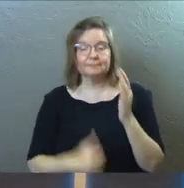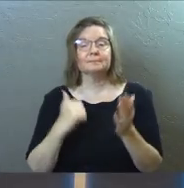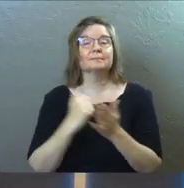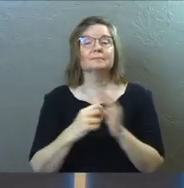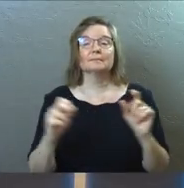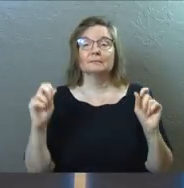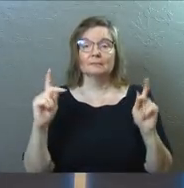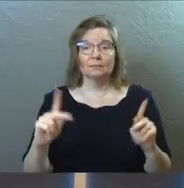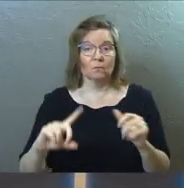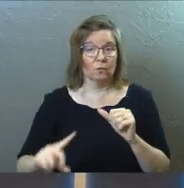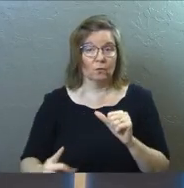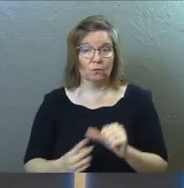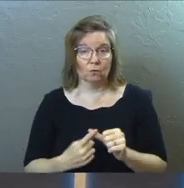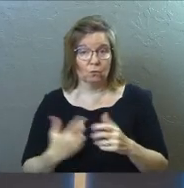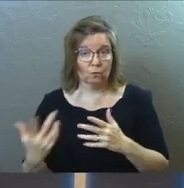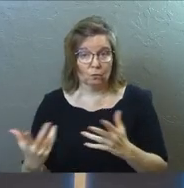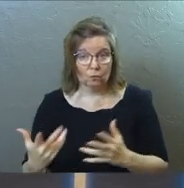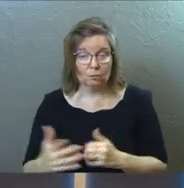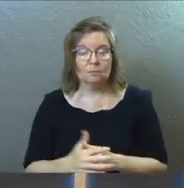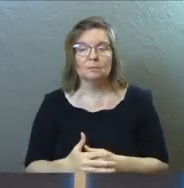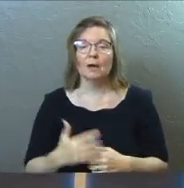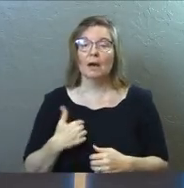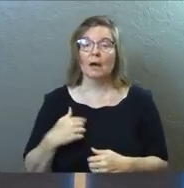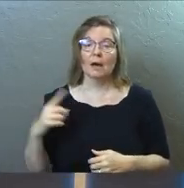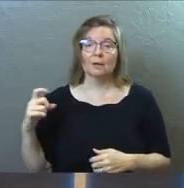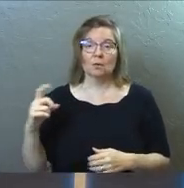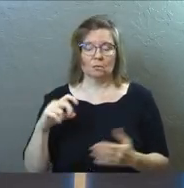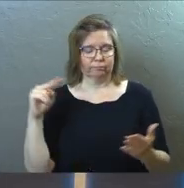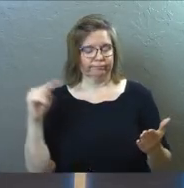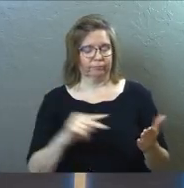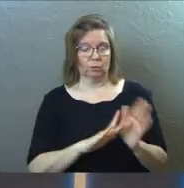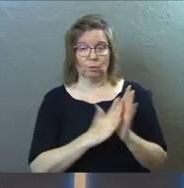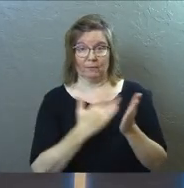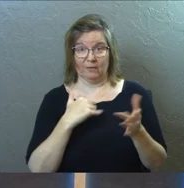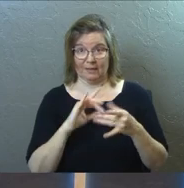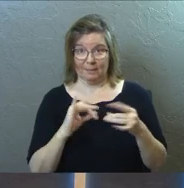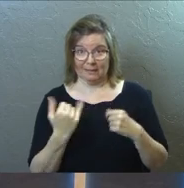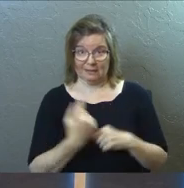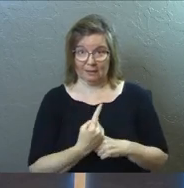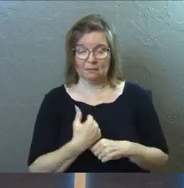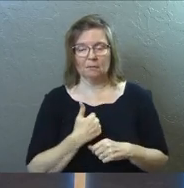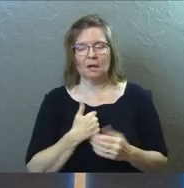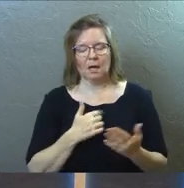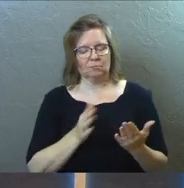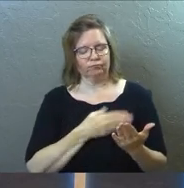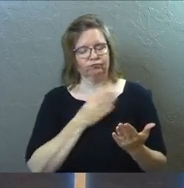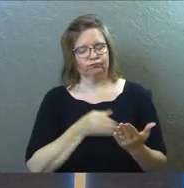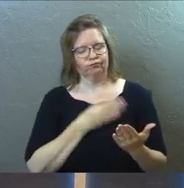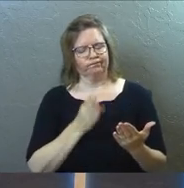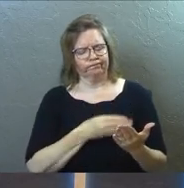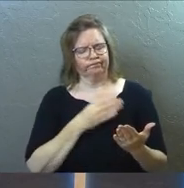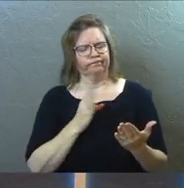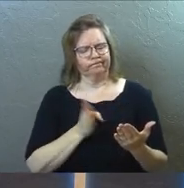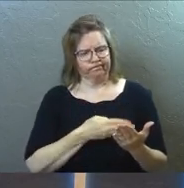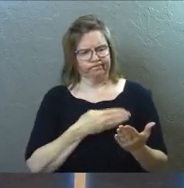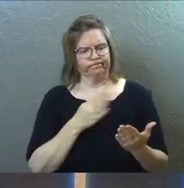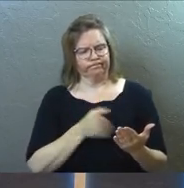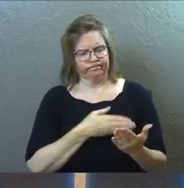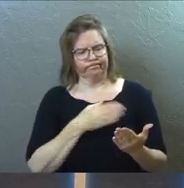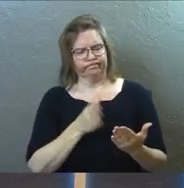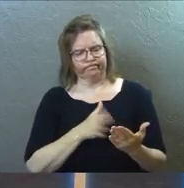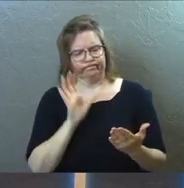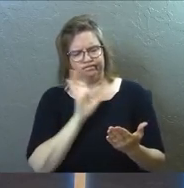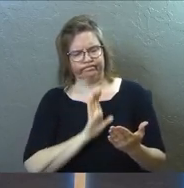Amen. Okay, so first order of business is I had to go to the scripture for this message today, and I was looking as hard as I could